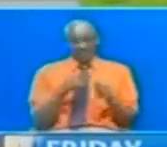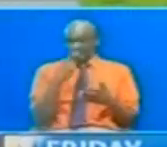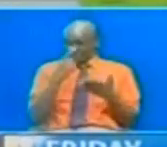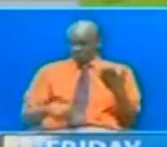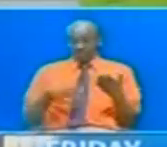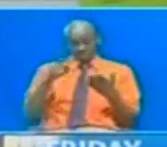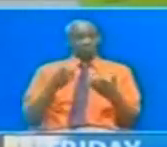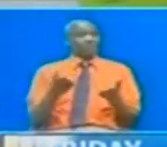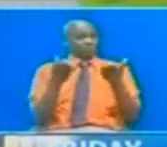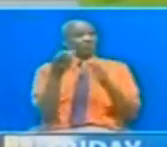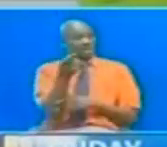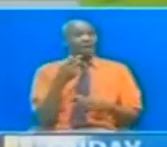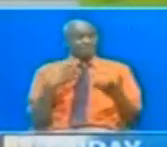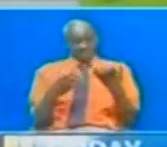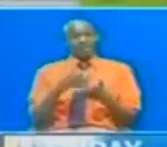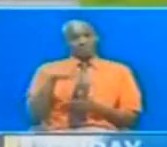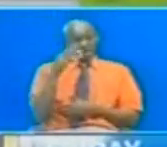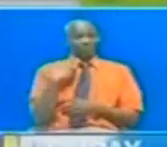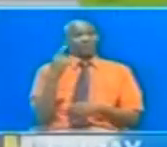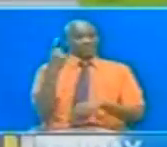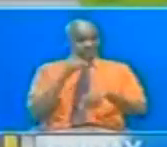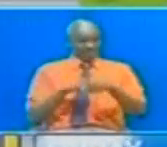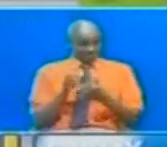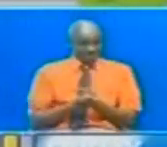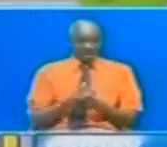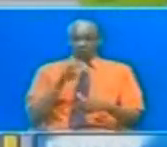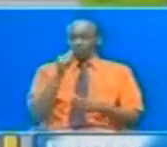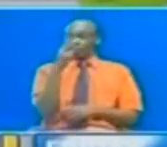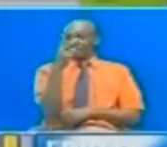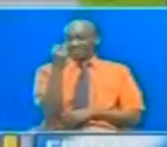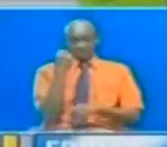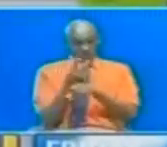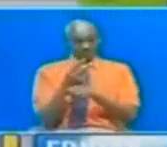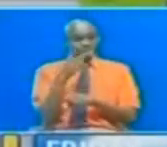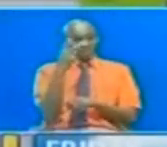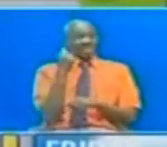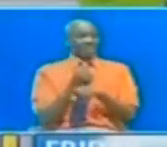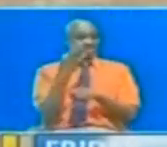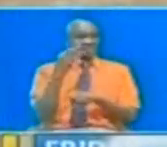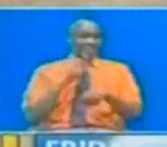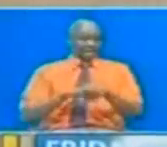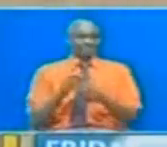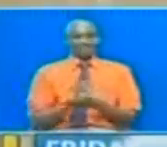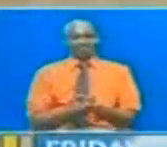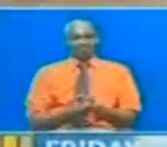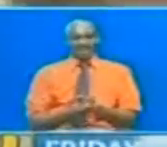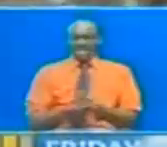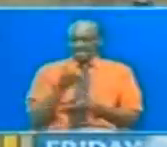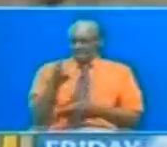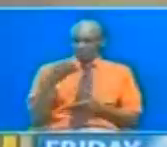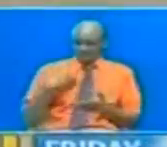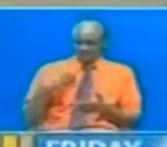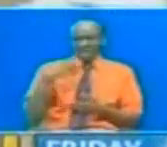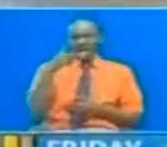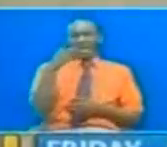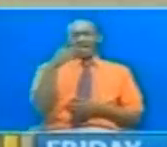their chances of returning to the playoffs for the first time since the 2012-2013 season. An impressive Kabras Sugar